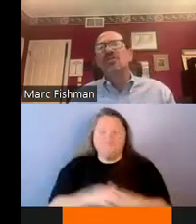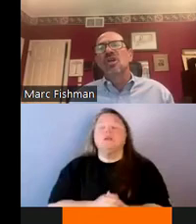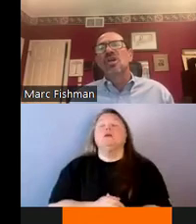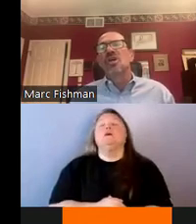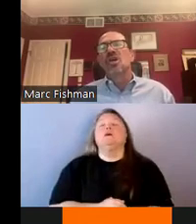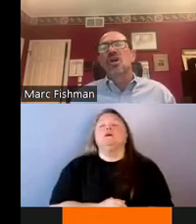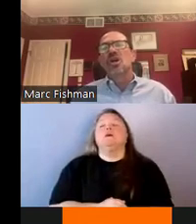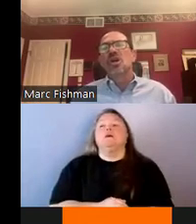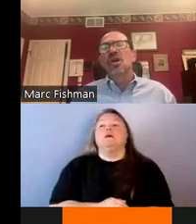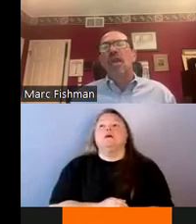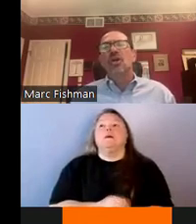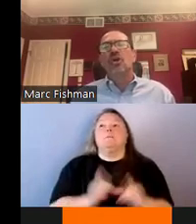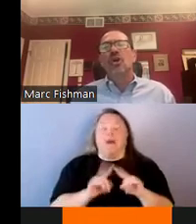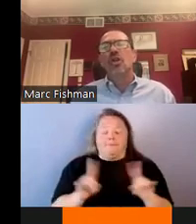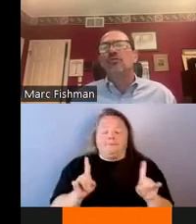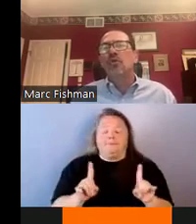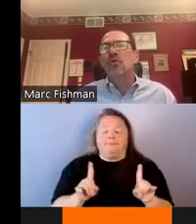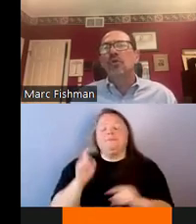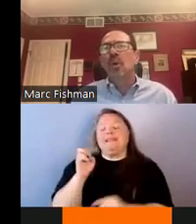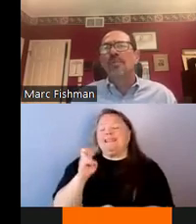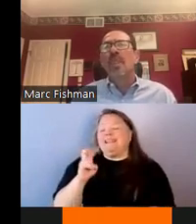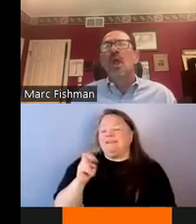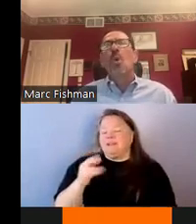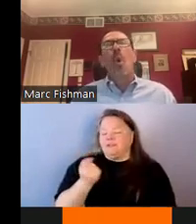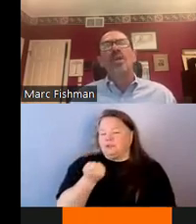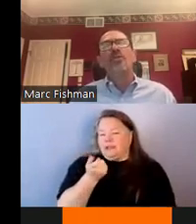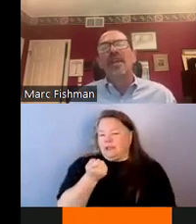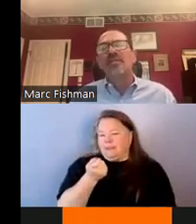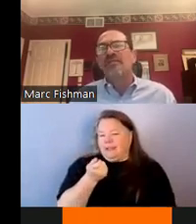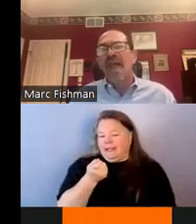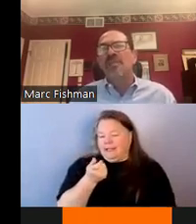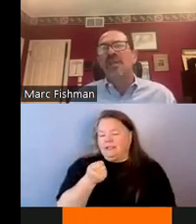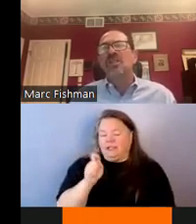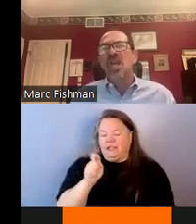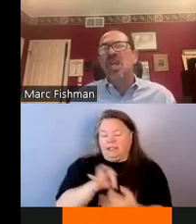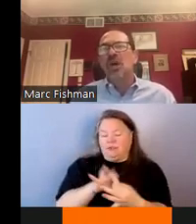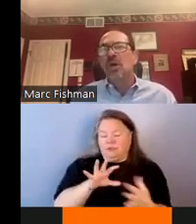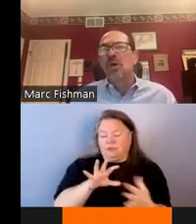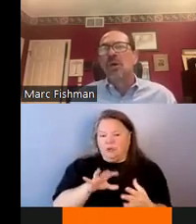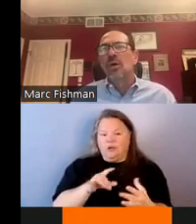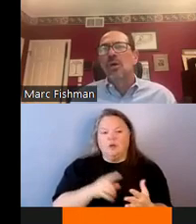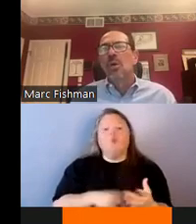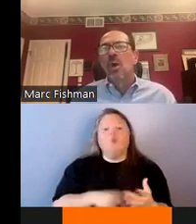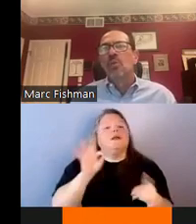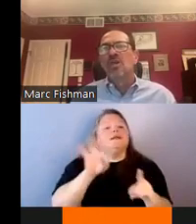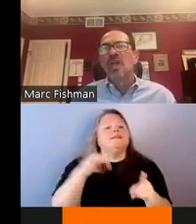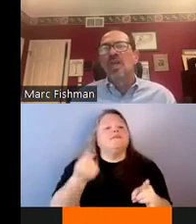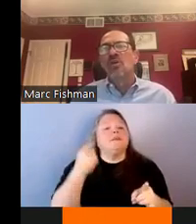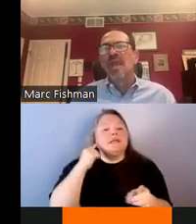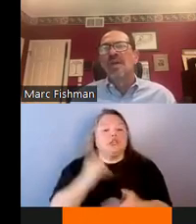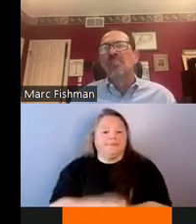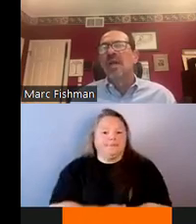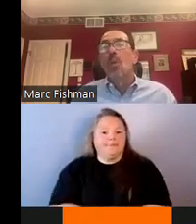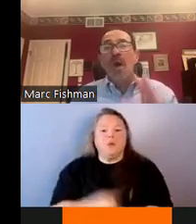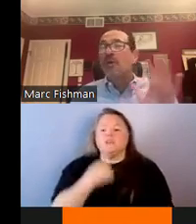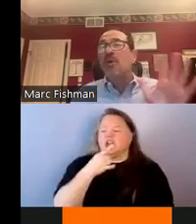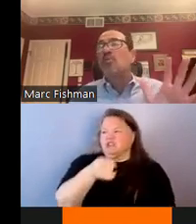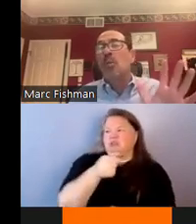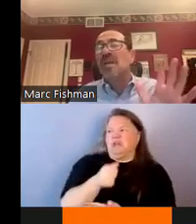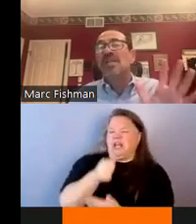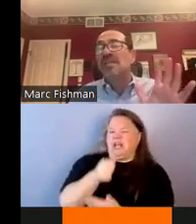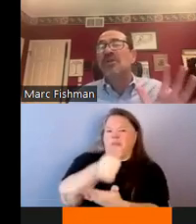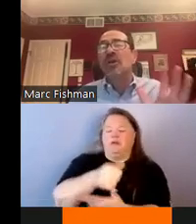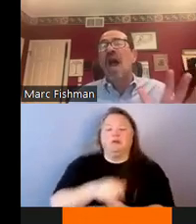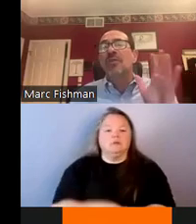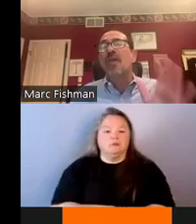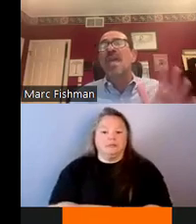if it's got a kernel of truth to it, what do you think the families hear when we say you're enabling? Whether